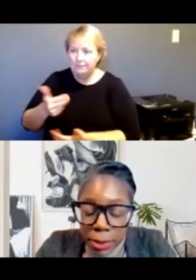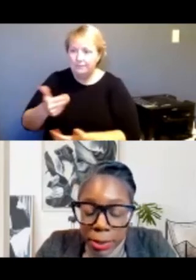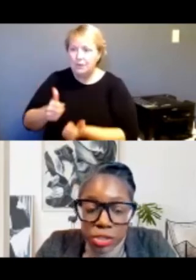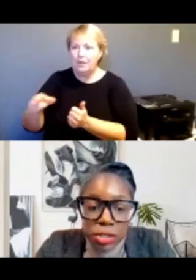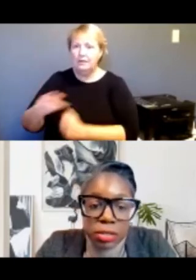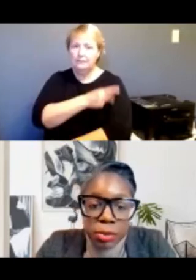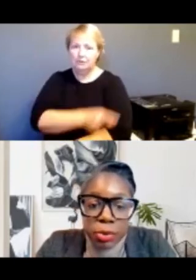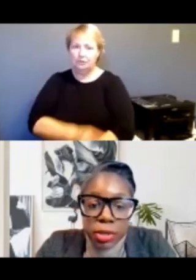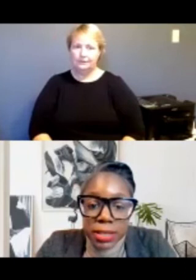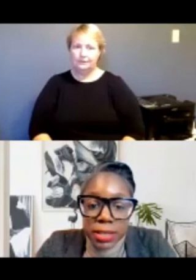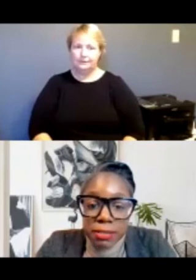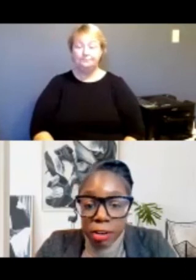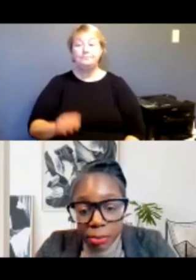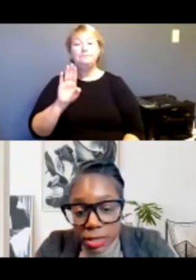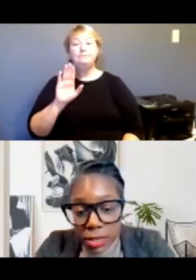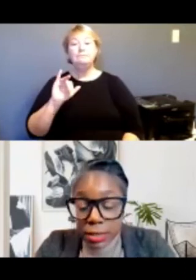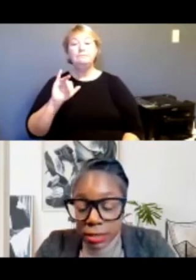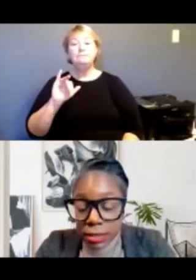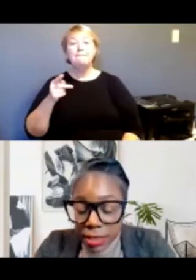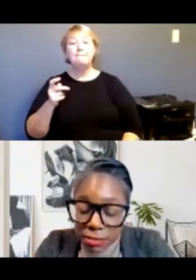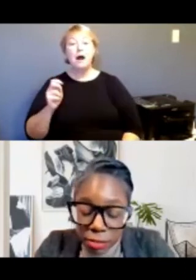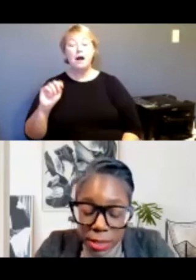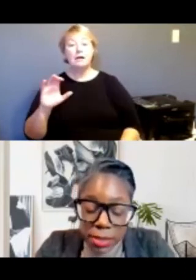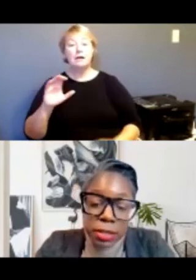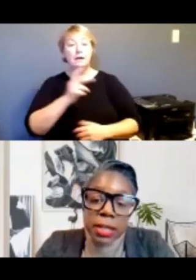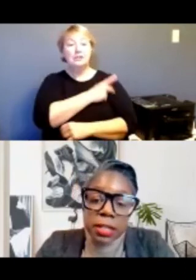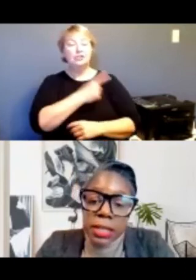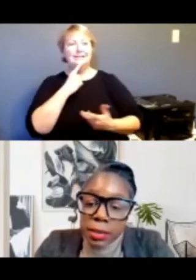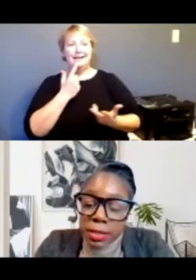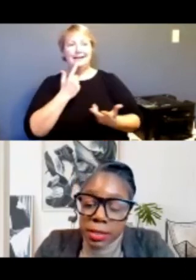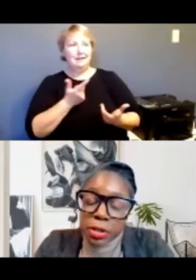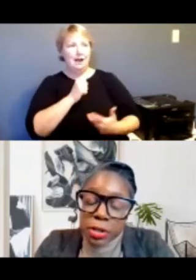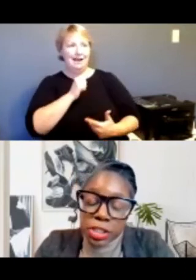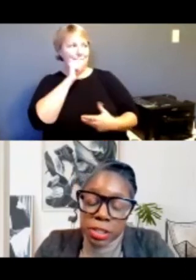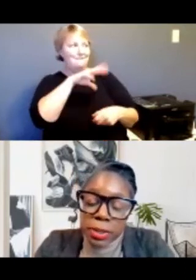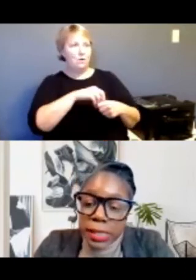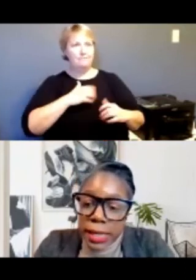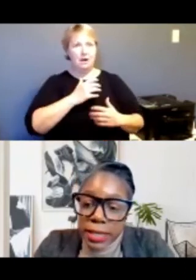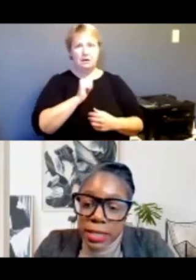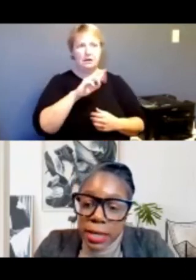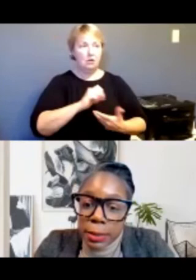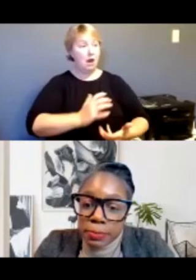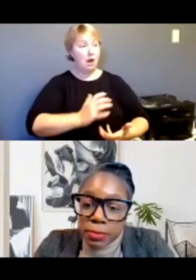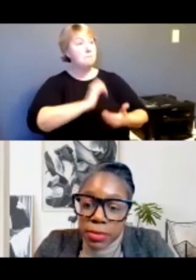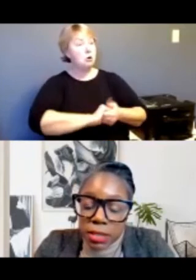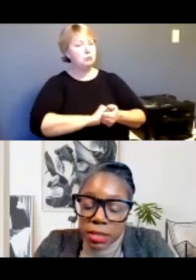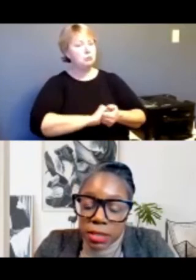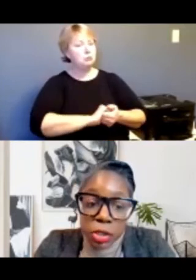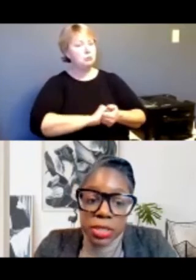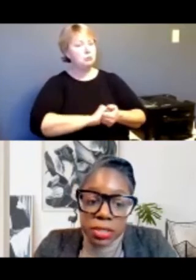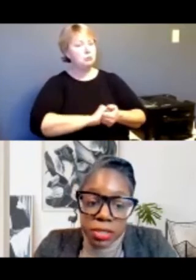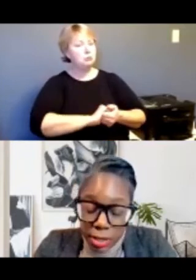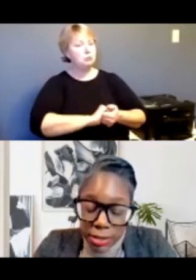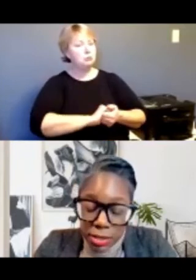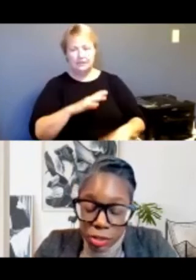BIPOC patients report less involvement, a sense of less involvement in their care, less partnership, and a